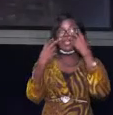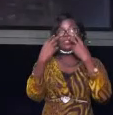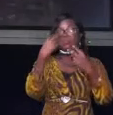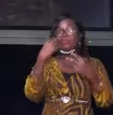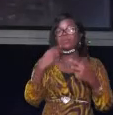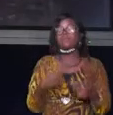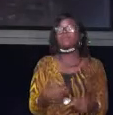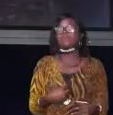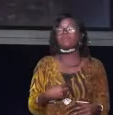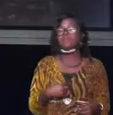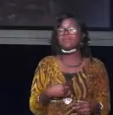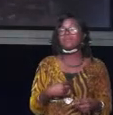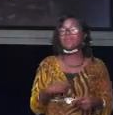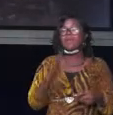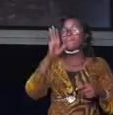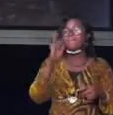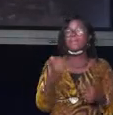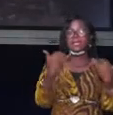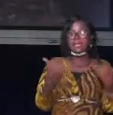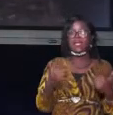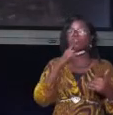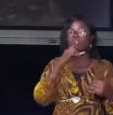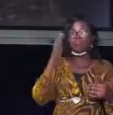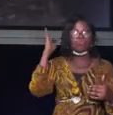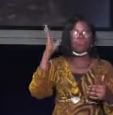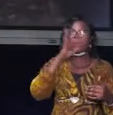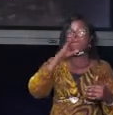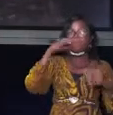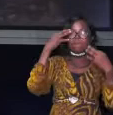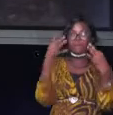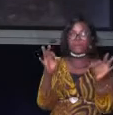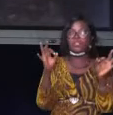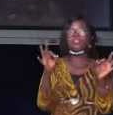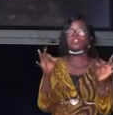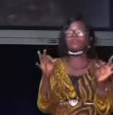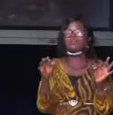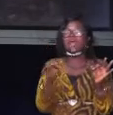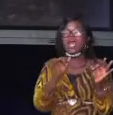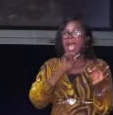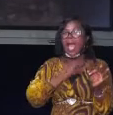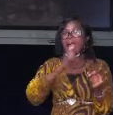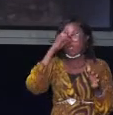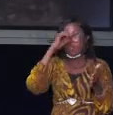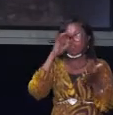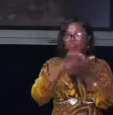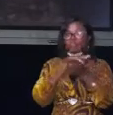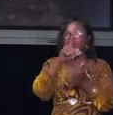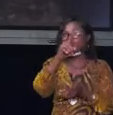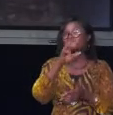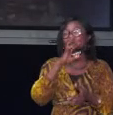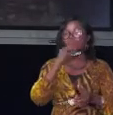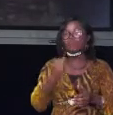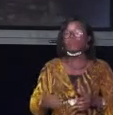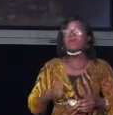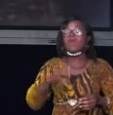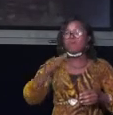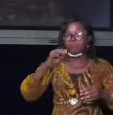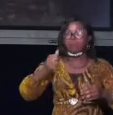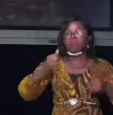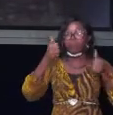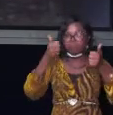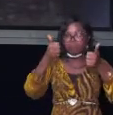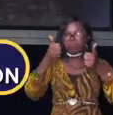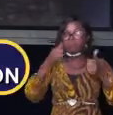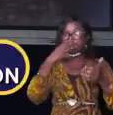Eyes on me. By now, you should have been able to write the answers. I trust you. You are smart